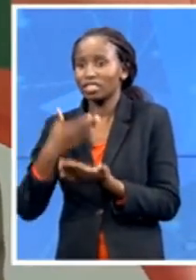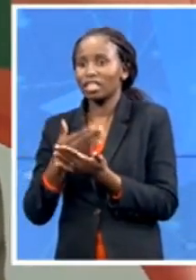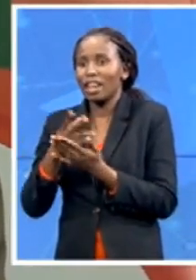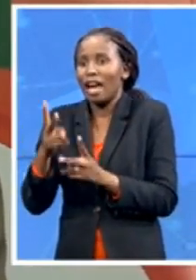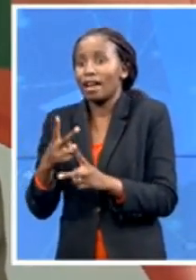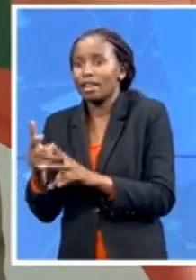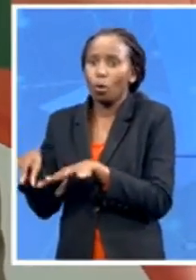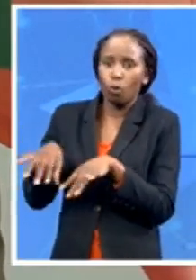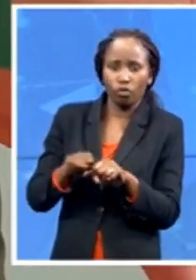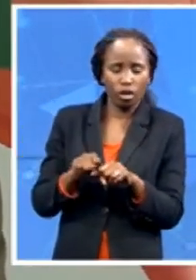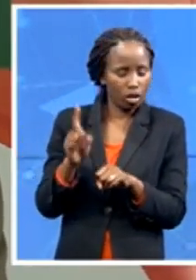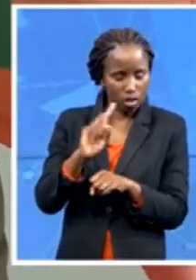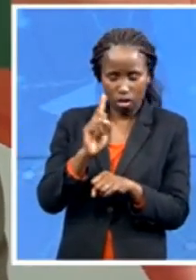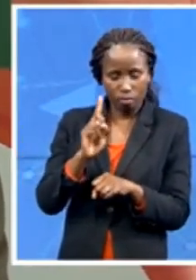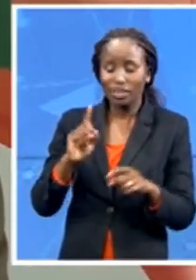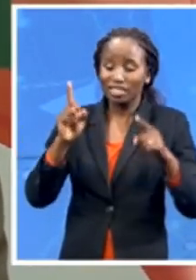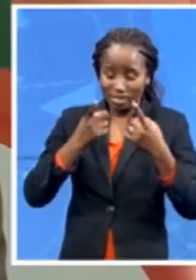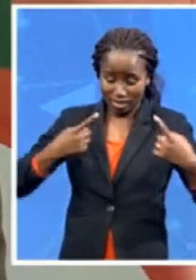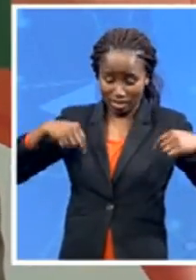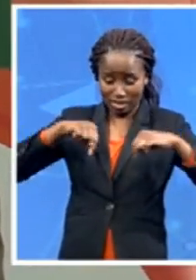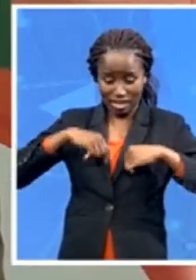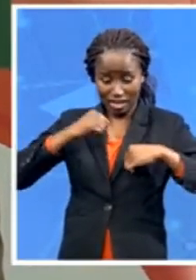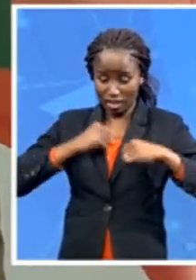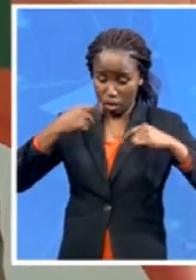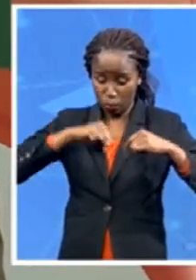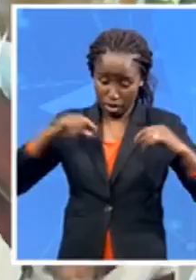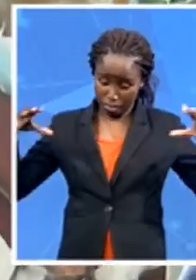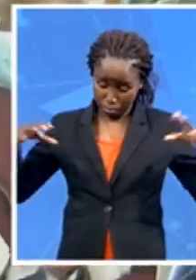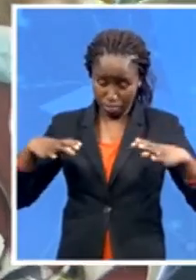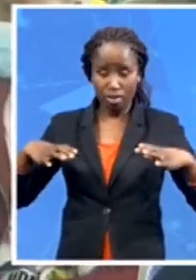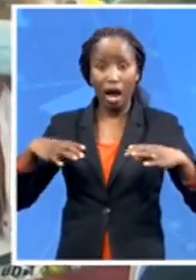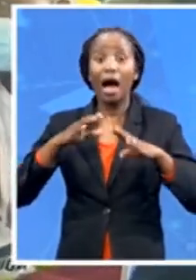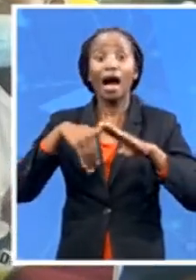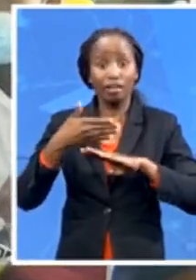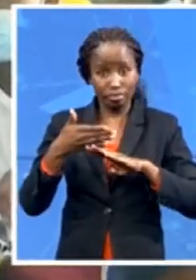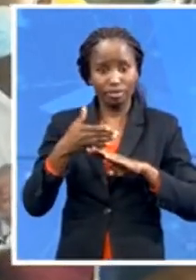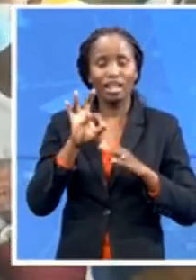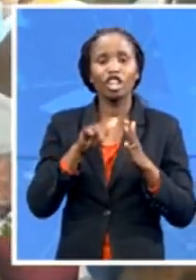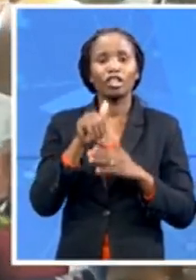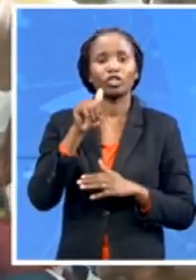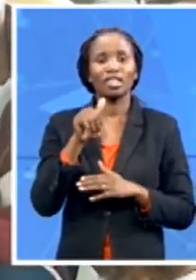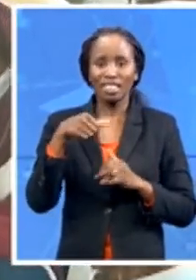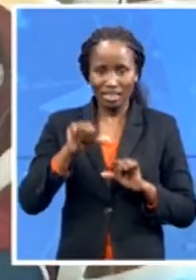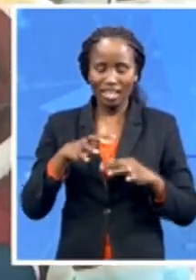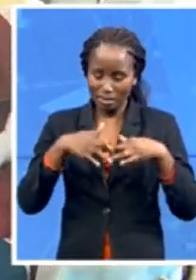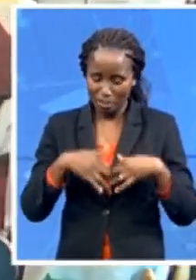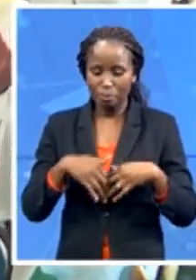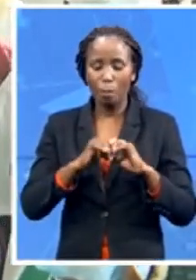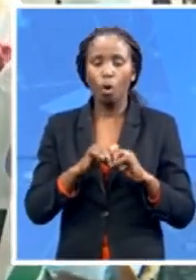si tlangene emvagwez election. Si droishwe ime I way forward up